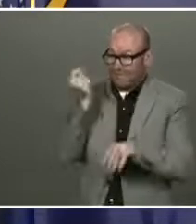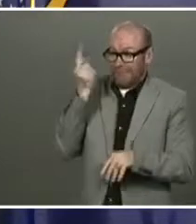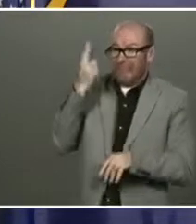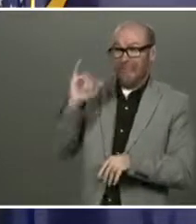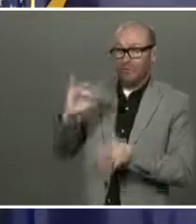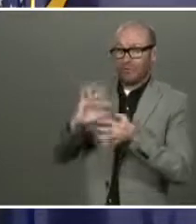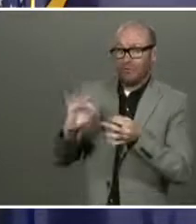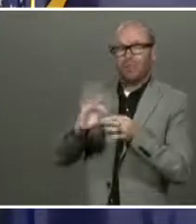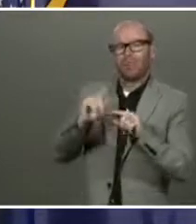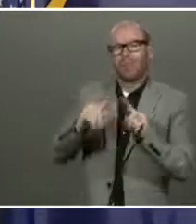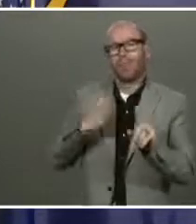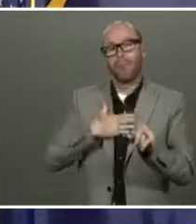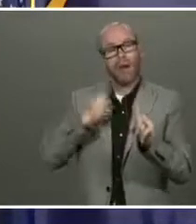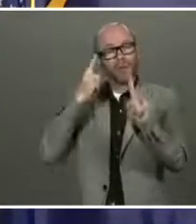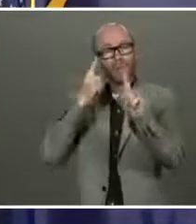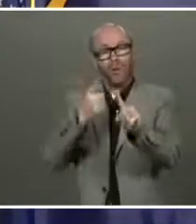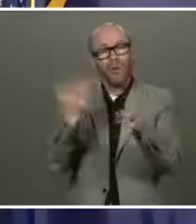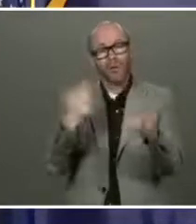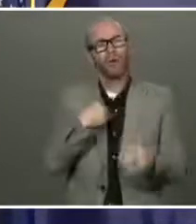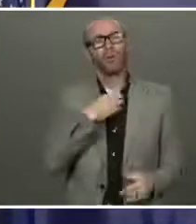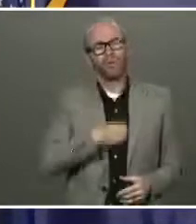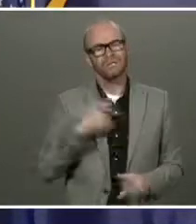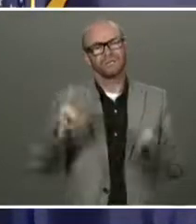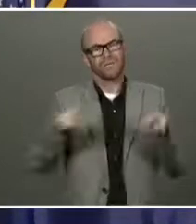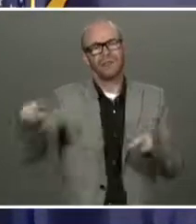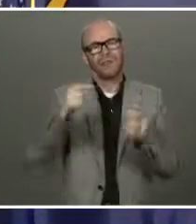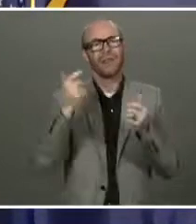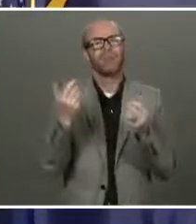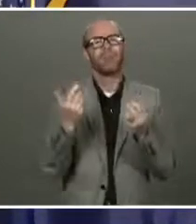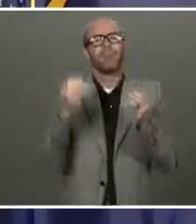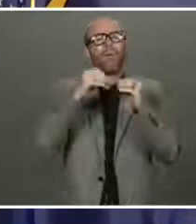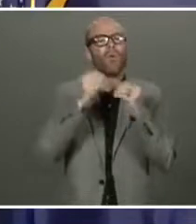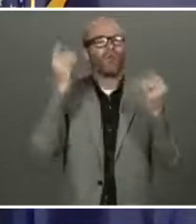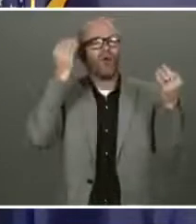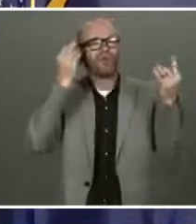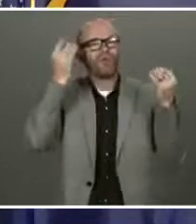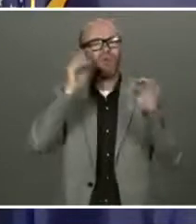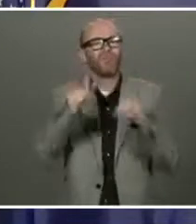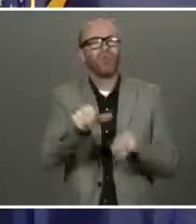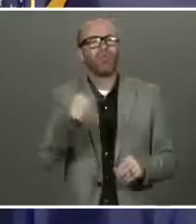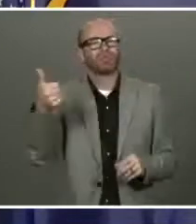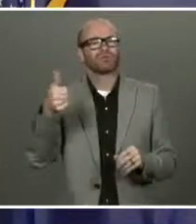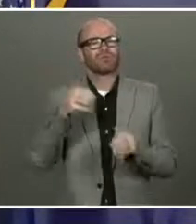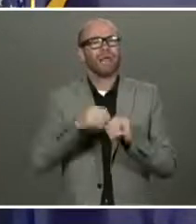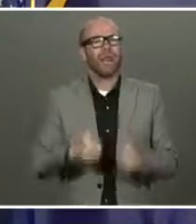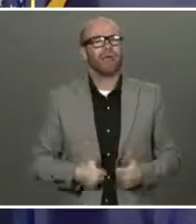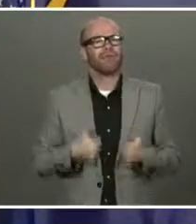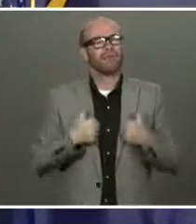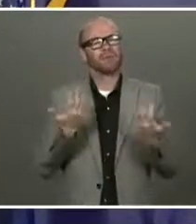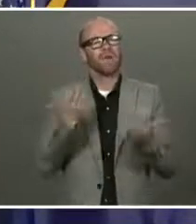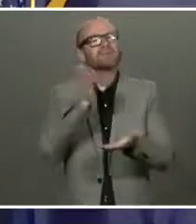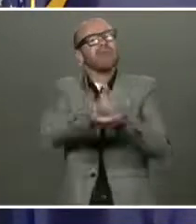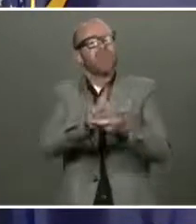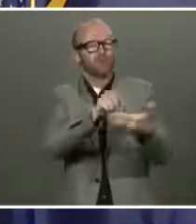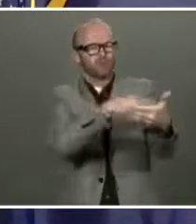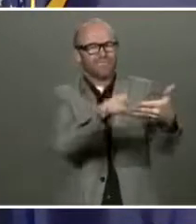wish we could be a little more thoughtful in life and a little less critical of other